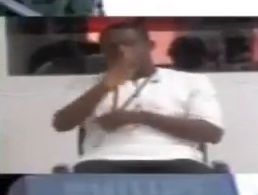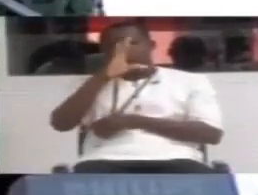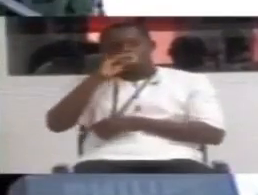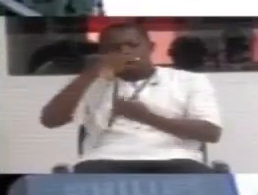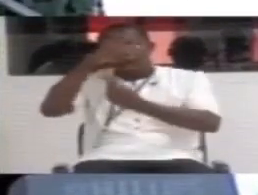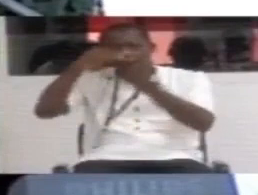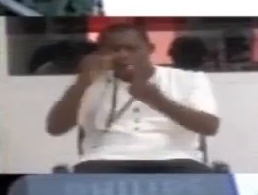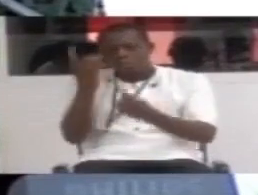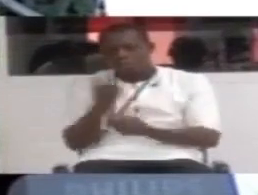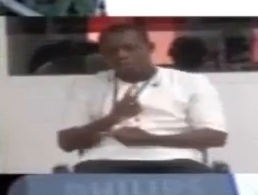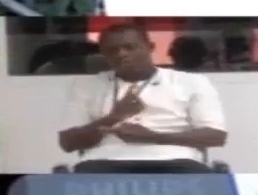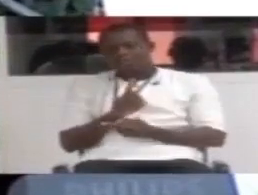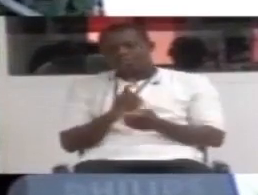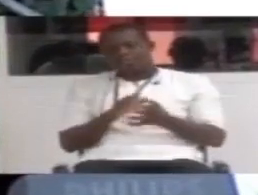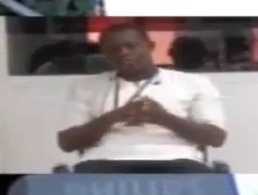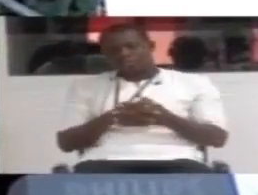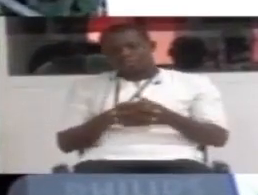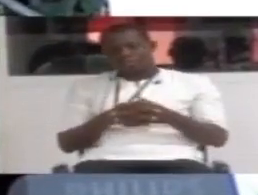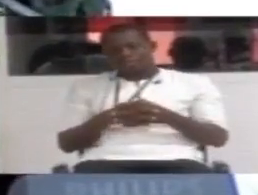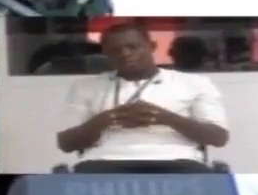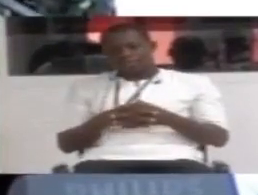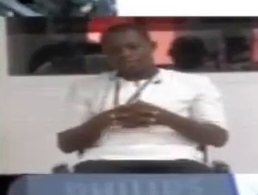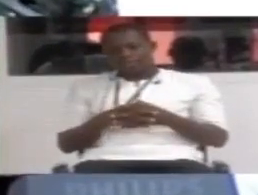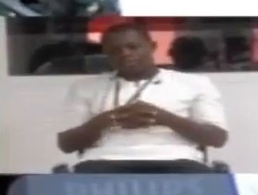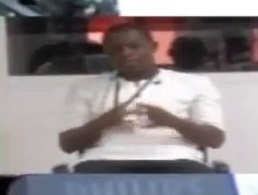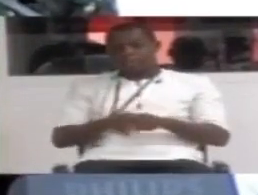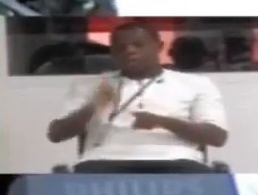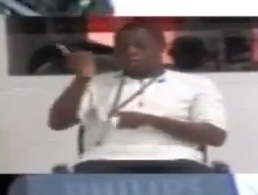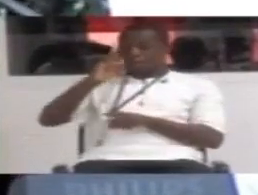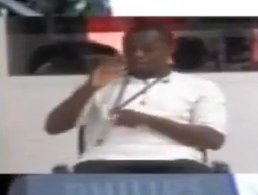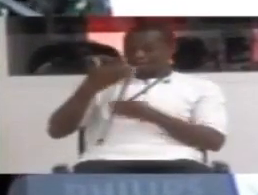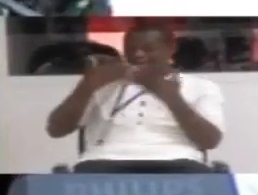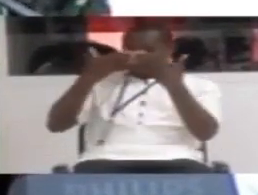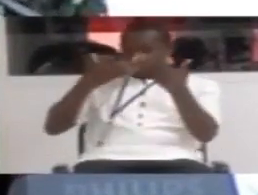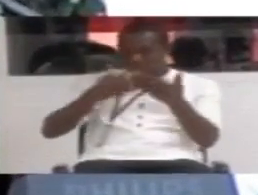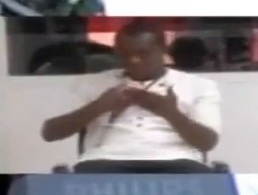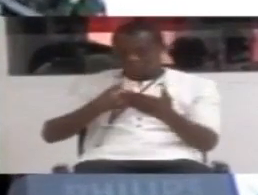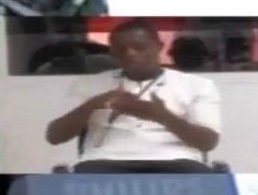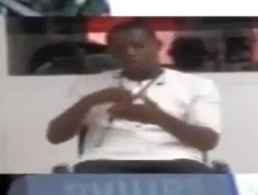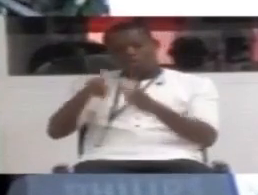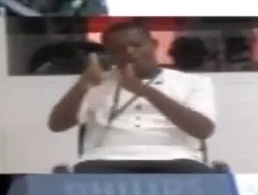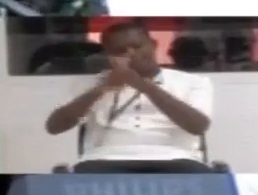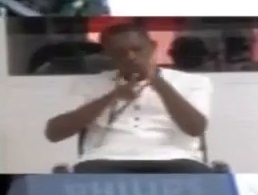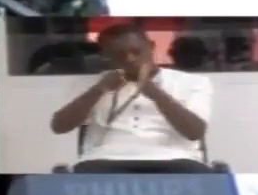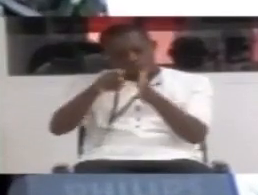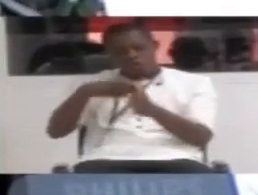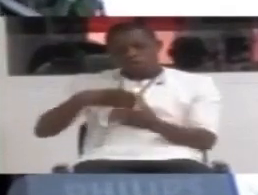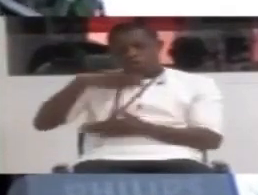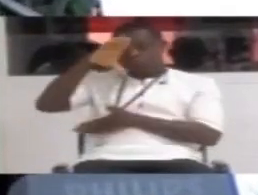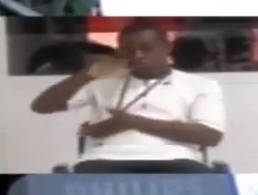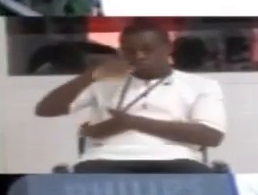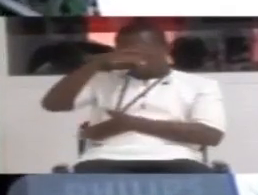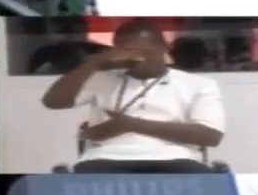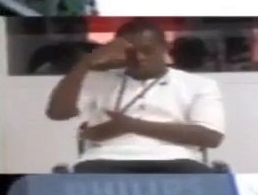about? Langen wachtane won. Liñ ma wax moy ne dañ la soxla dafa am liggey buñ wara def. What they said